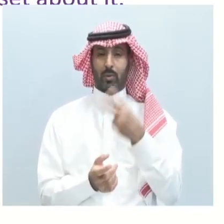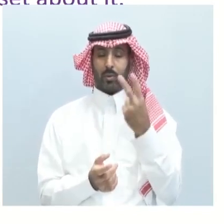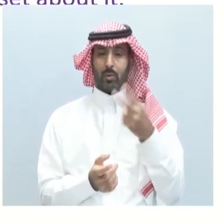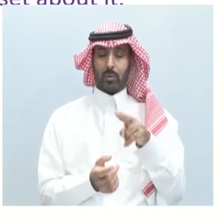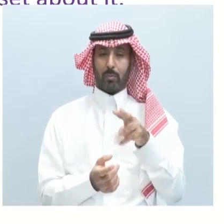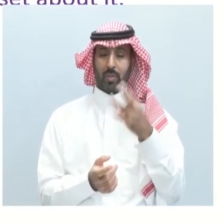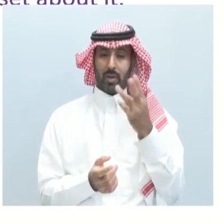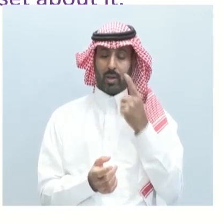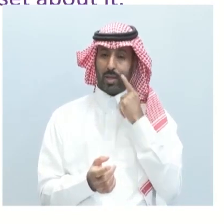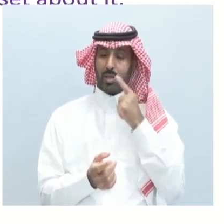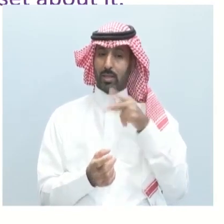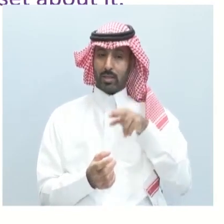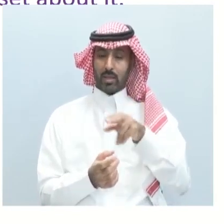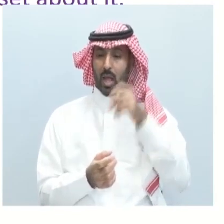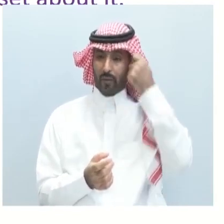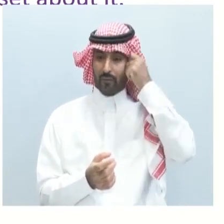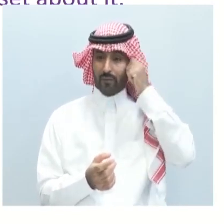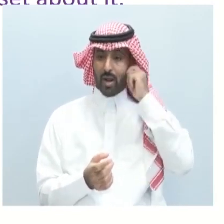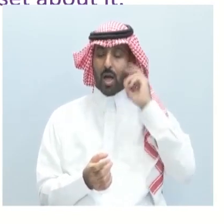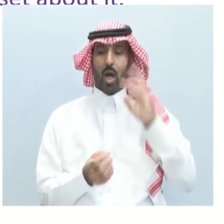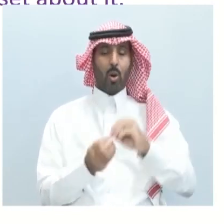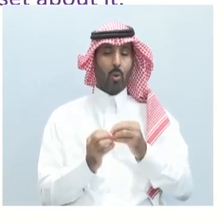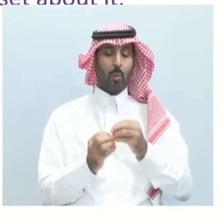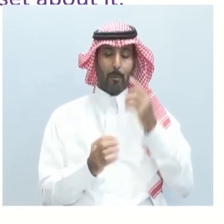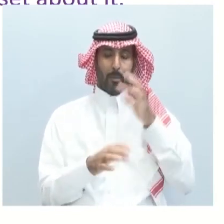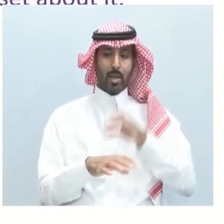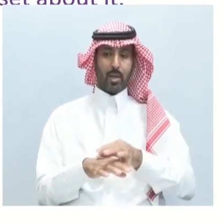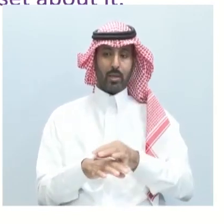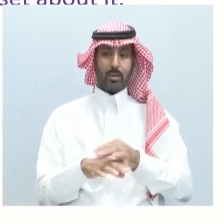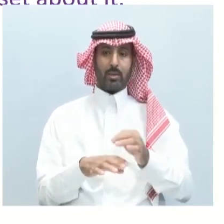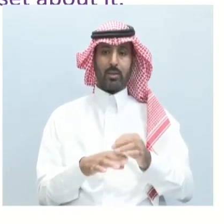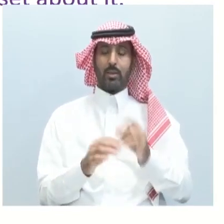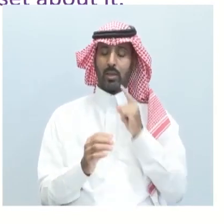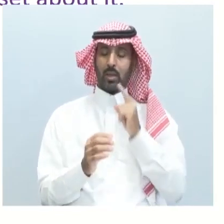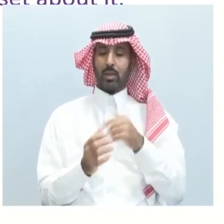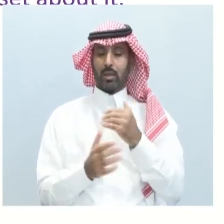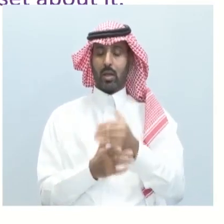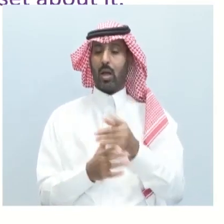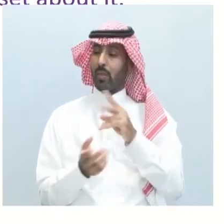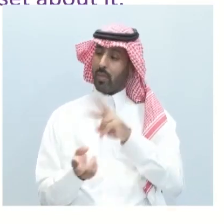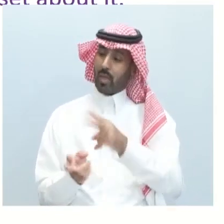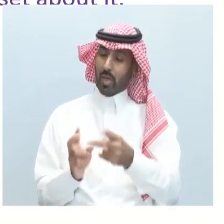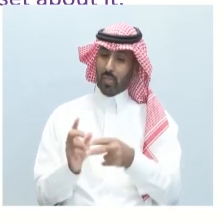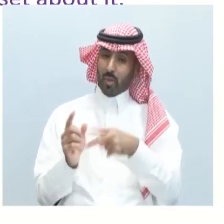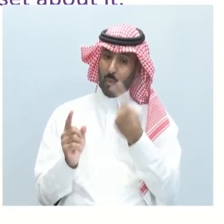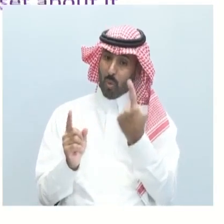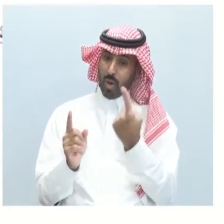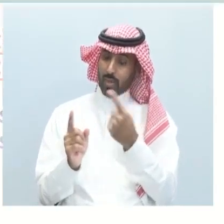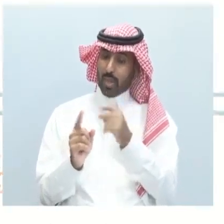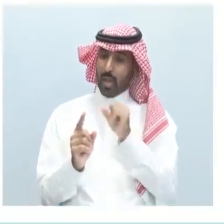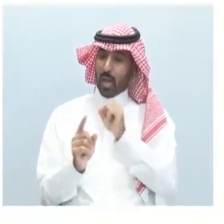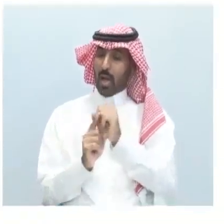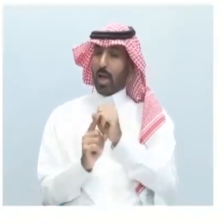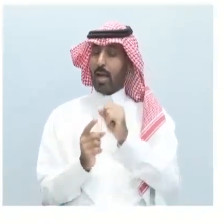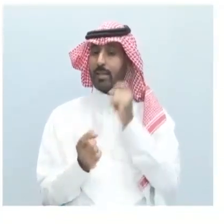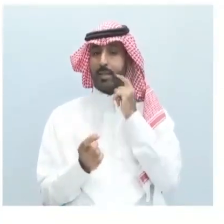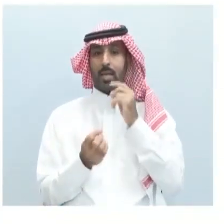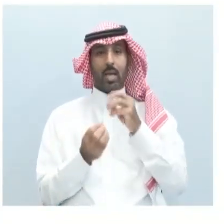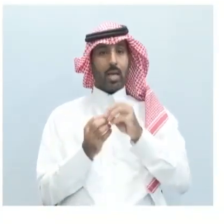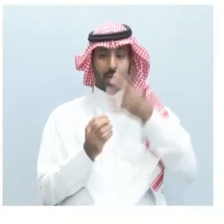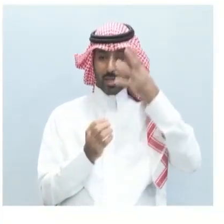sisters have brown hair. I can say, for example, the other has red hair. We have